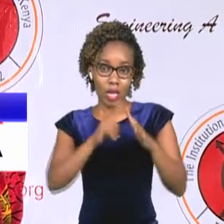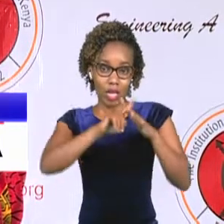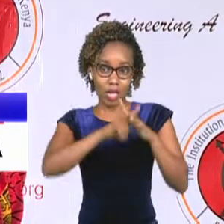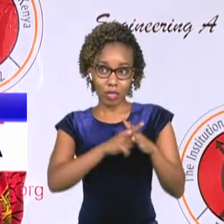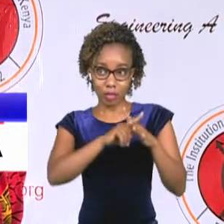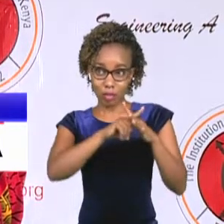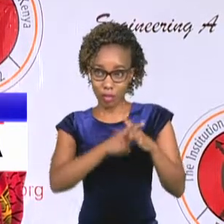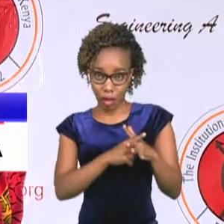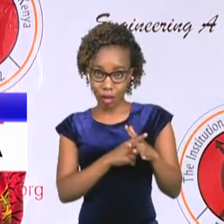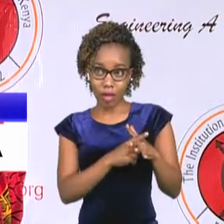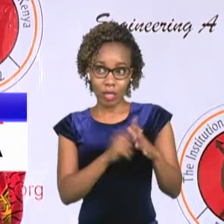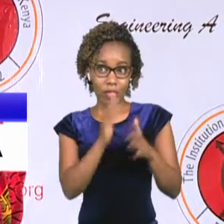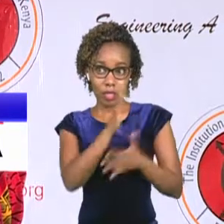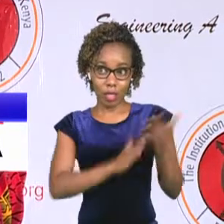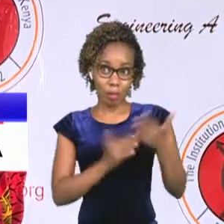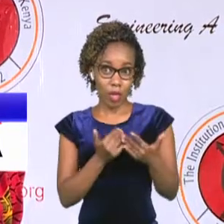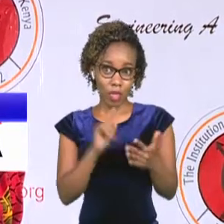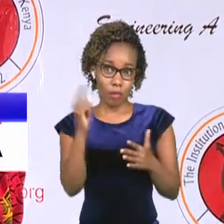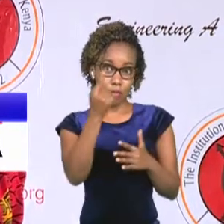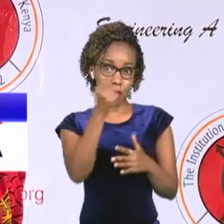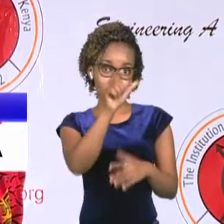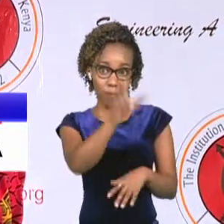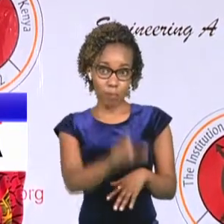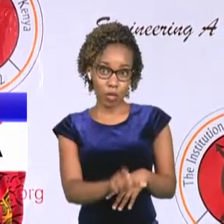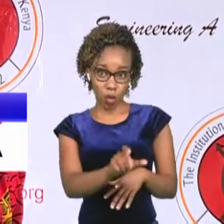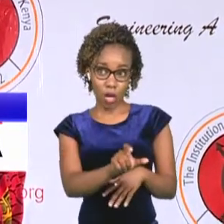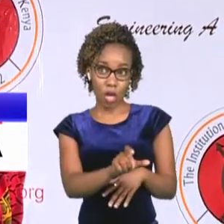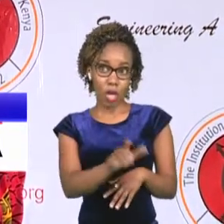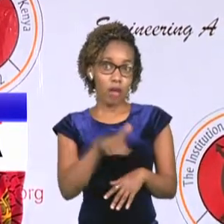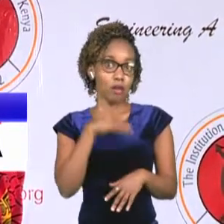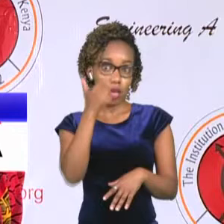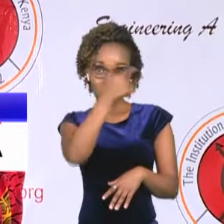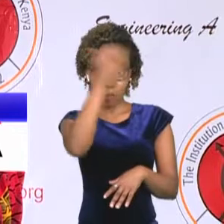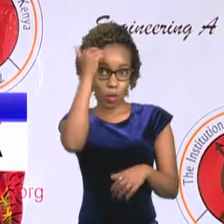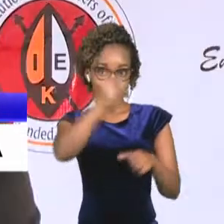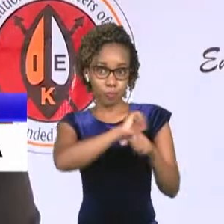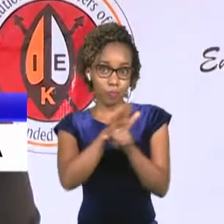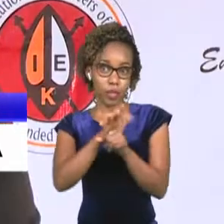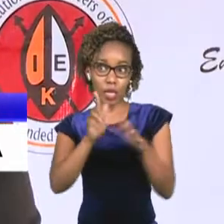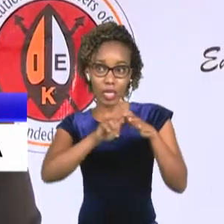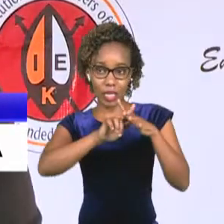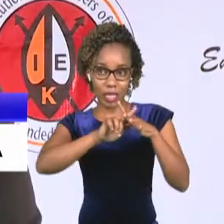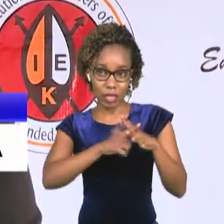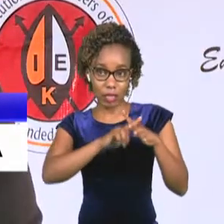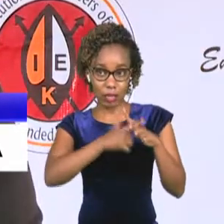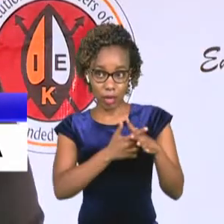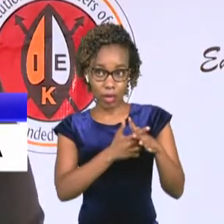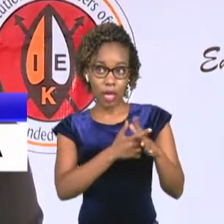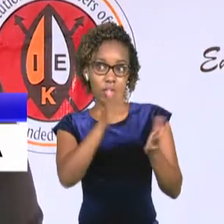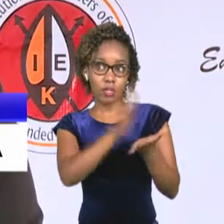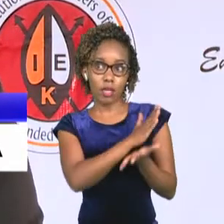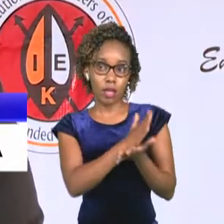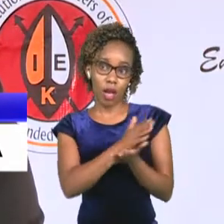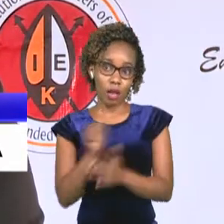engineers. I think the first victim of COVID was from the engineering sector. A lot of stuff has been